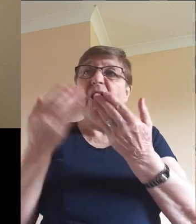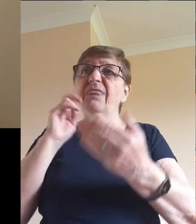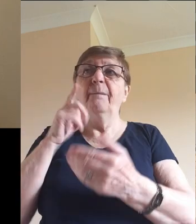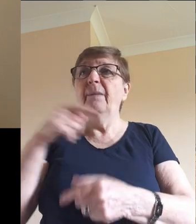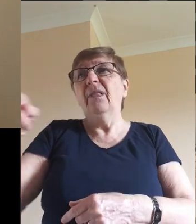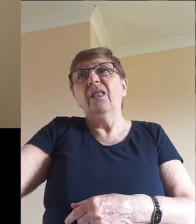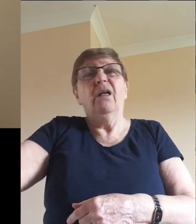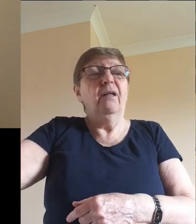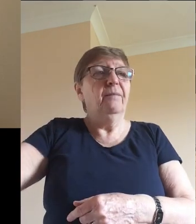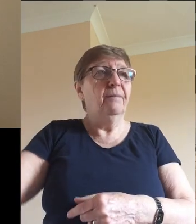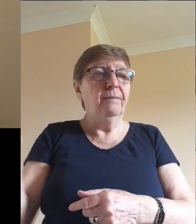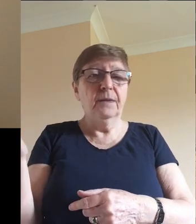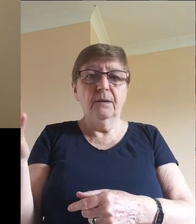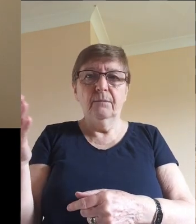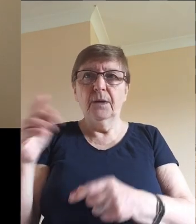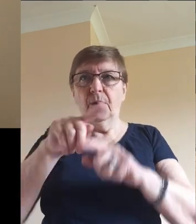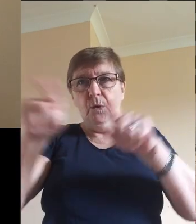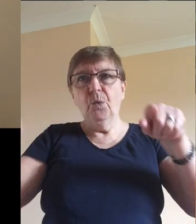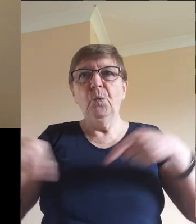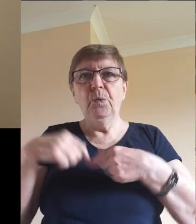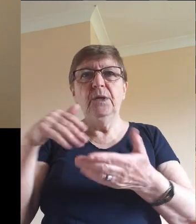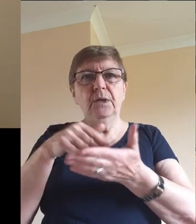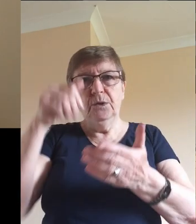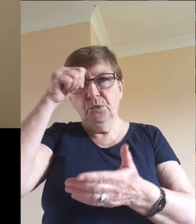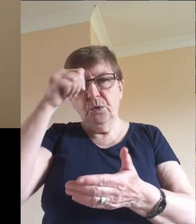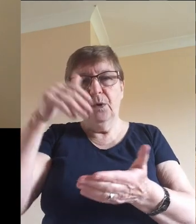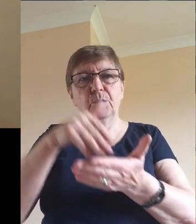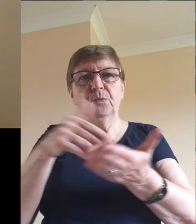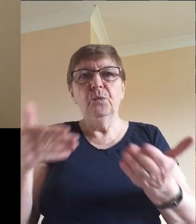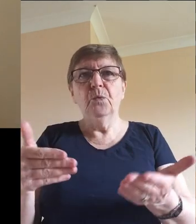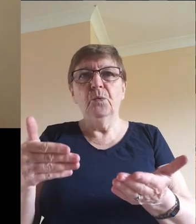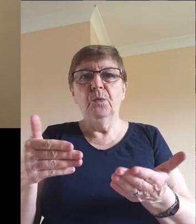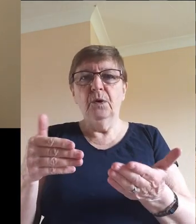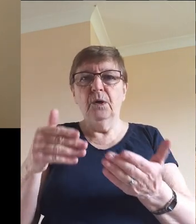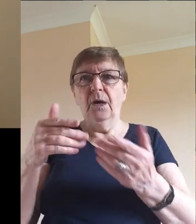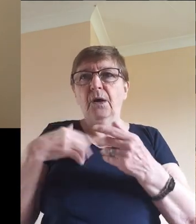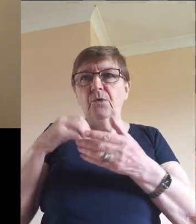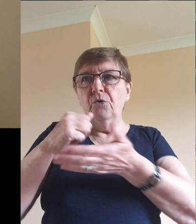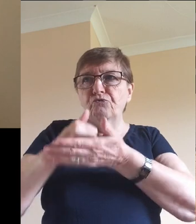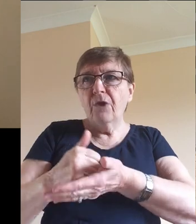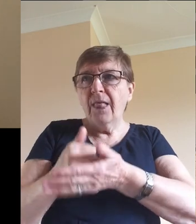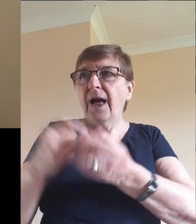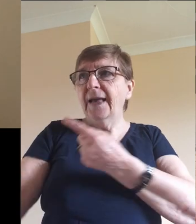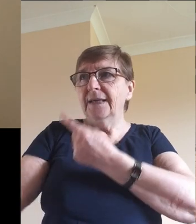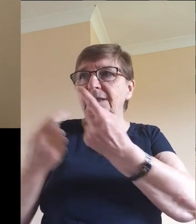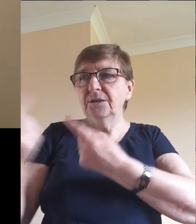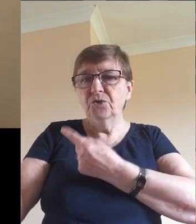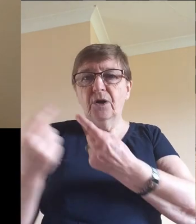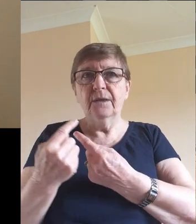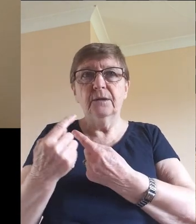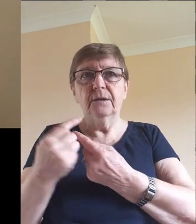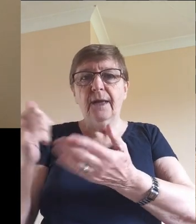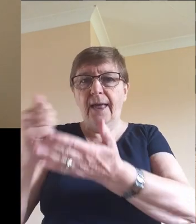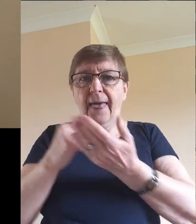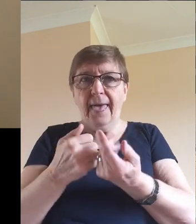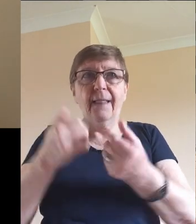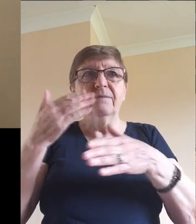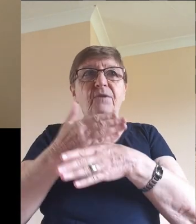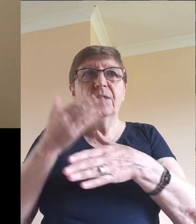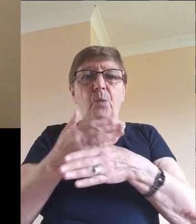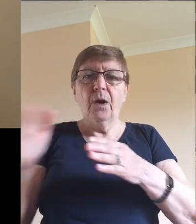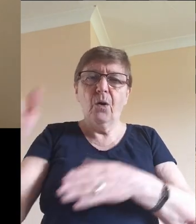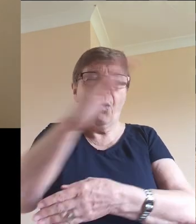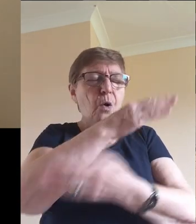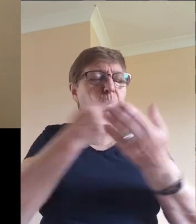depend on each other. We thank you for the work that has been undertaken in all parts of the NHS and within research